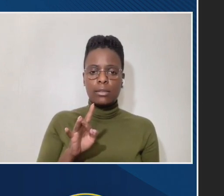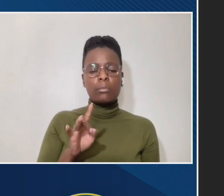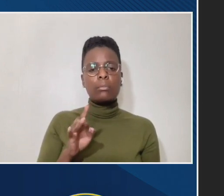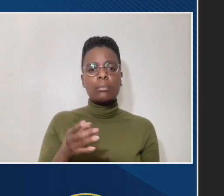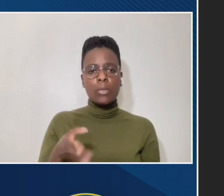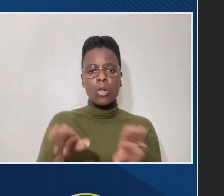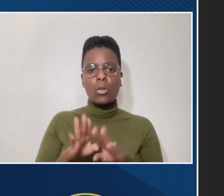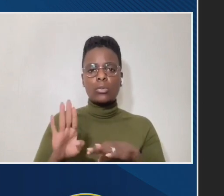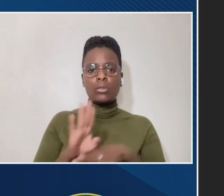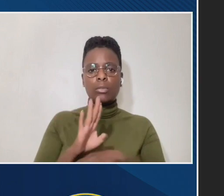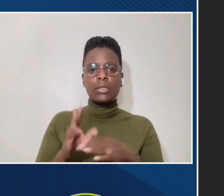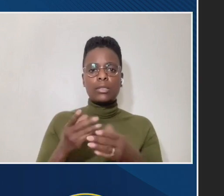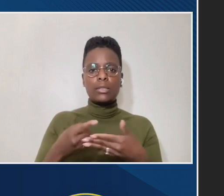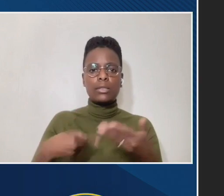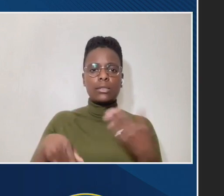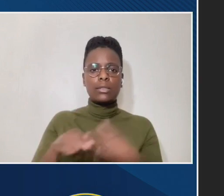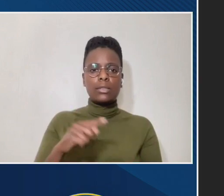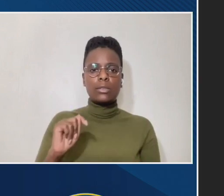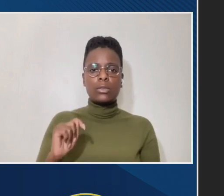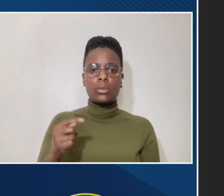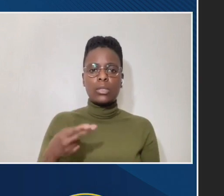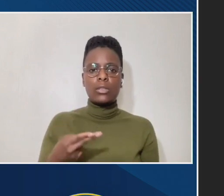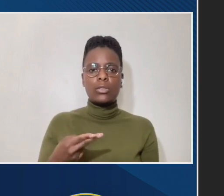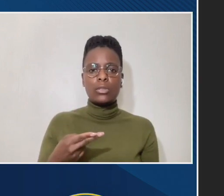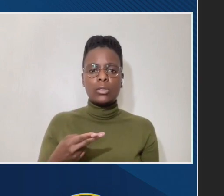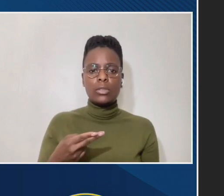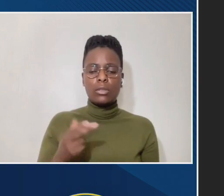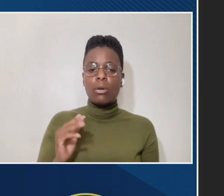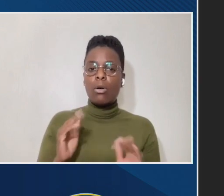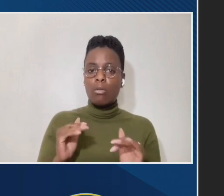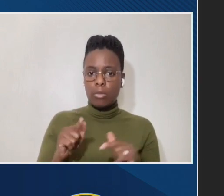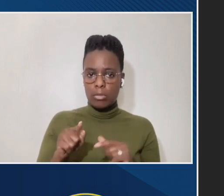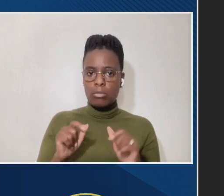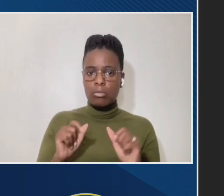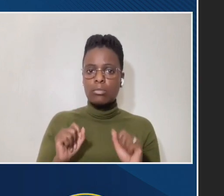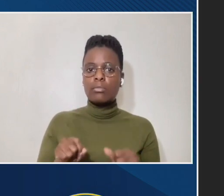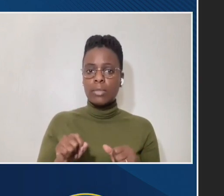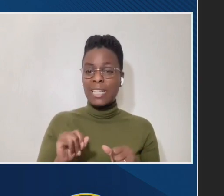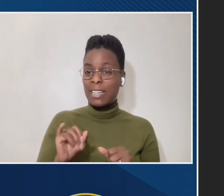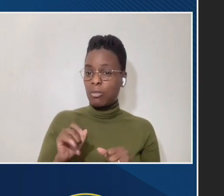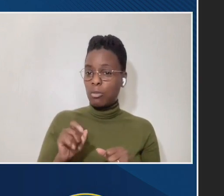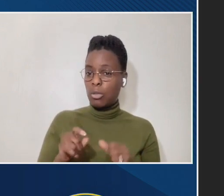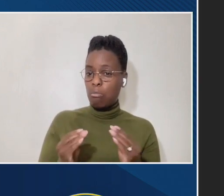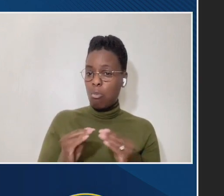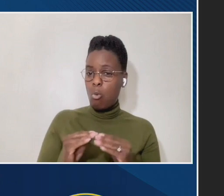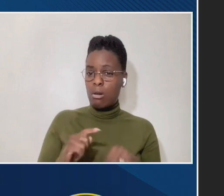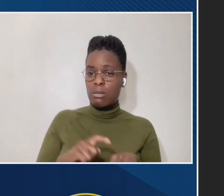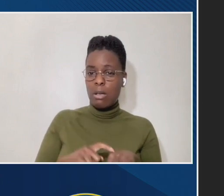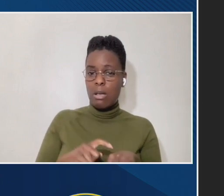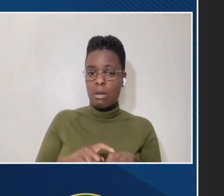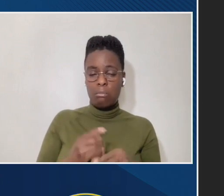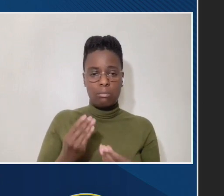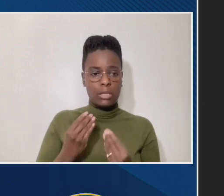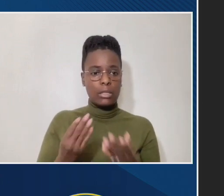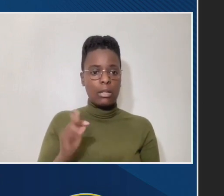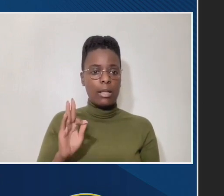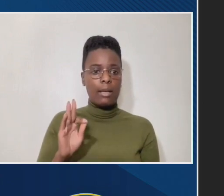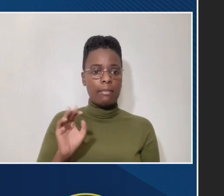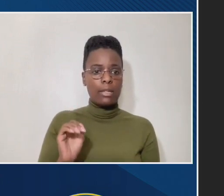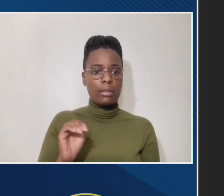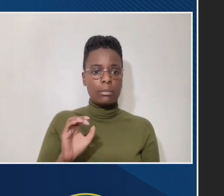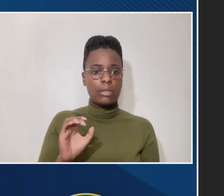rulemaking. It's do a thumbs up on your screen. Well, Crystal, do you want to explain it? This is your we want to do a temperature check.